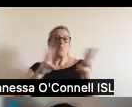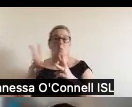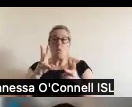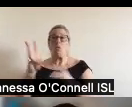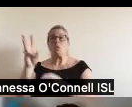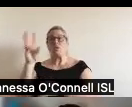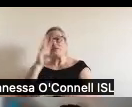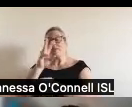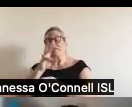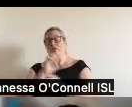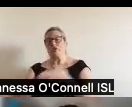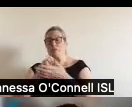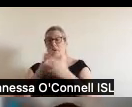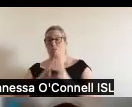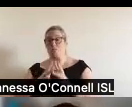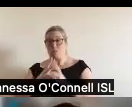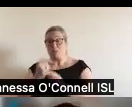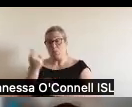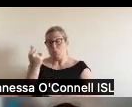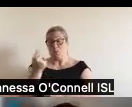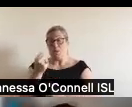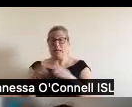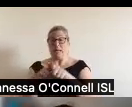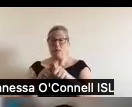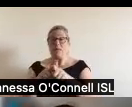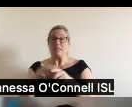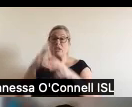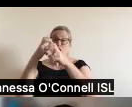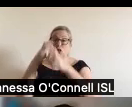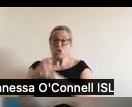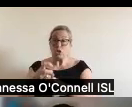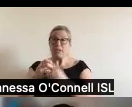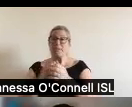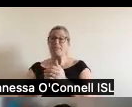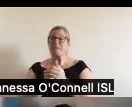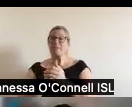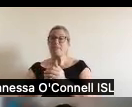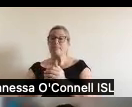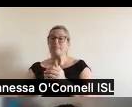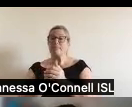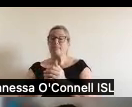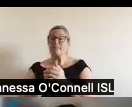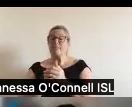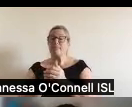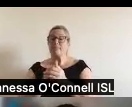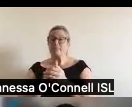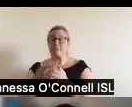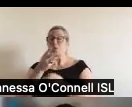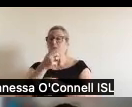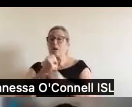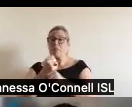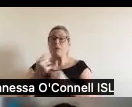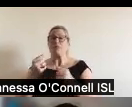Women's Lobby really shortly, and then mostly focusing on the studies and sharing some of the findings for the Republic of Ireland,